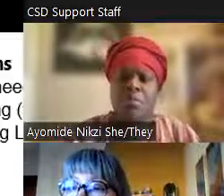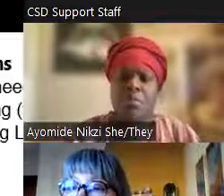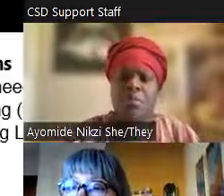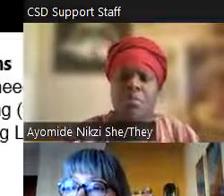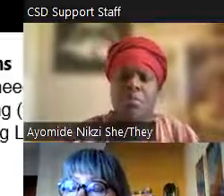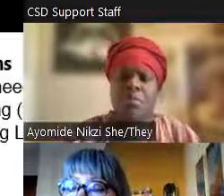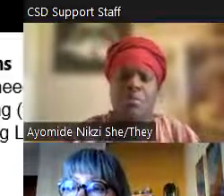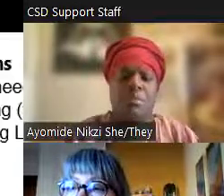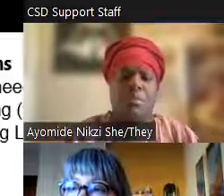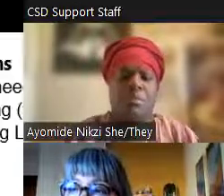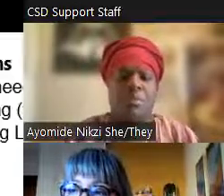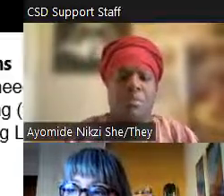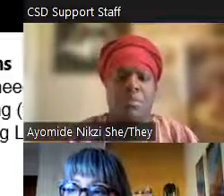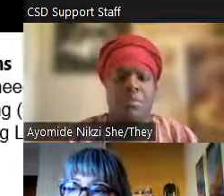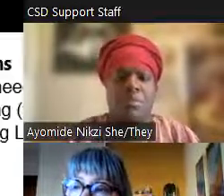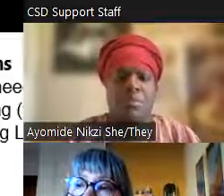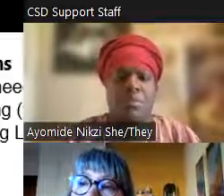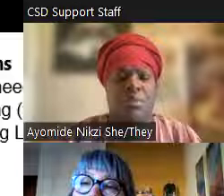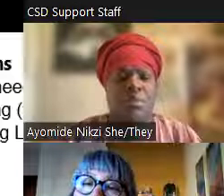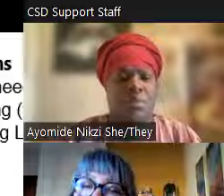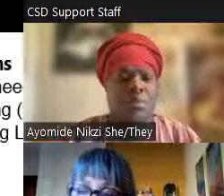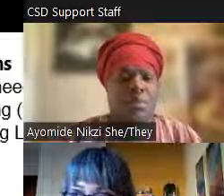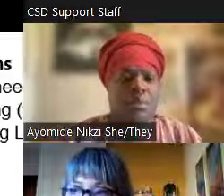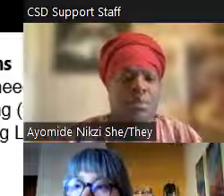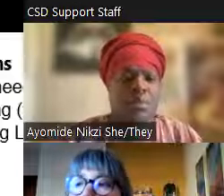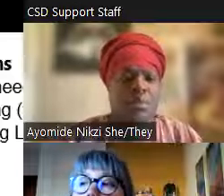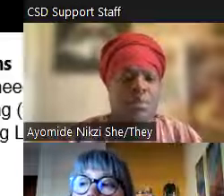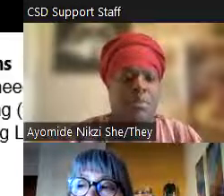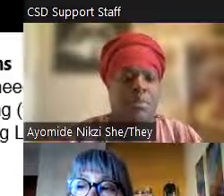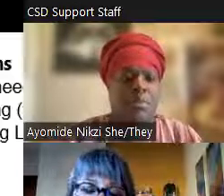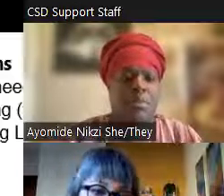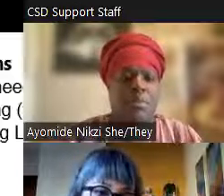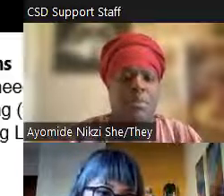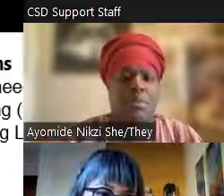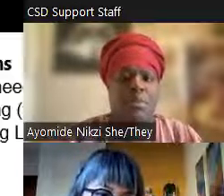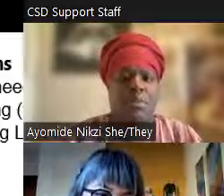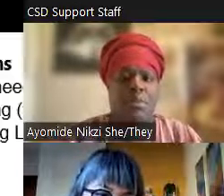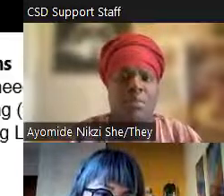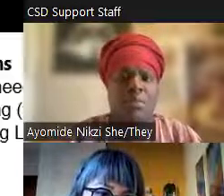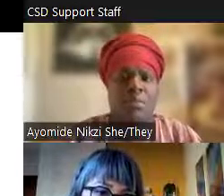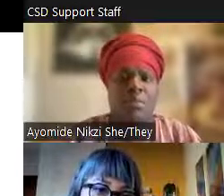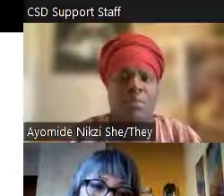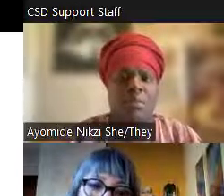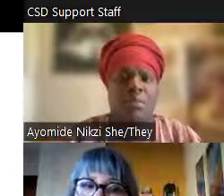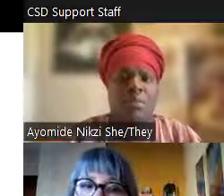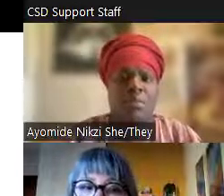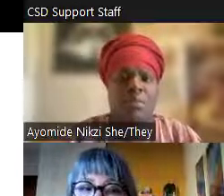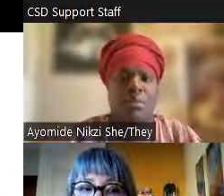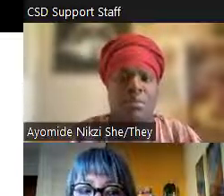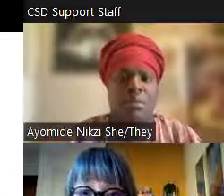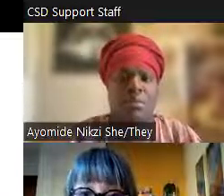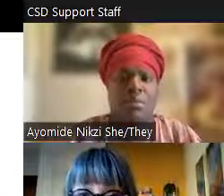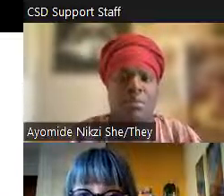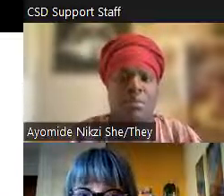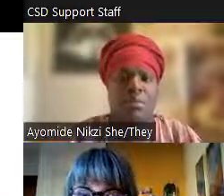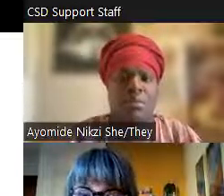to check in with co-chairs, to move to a vote when we have not reached consensus after all of their